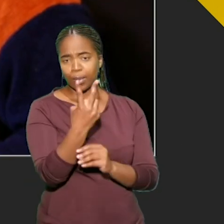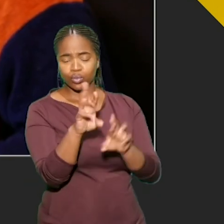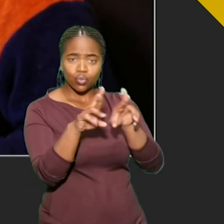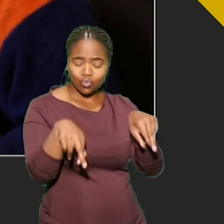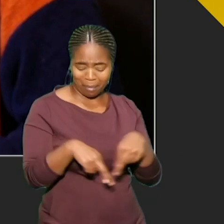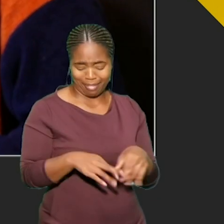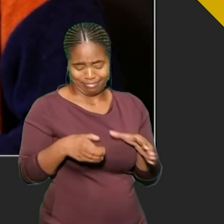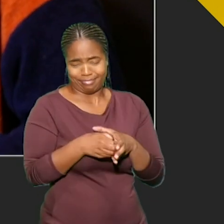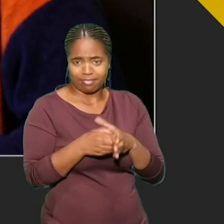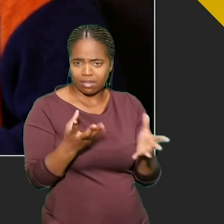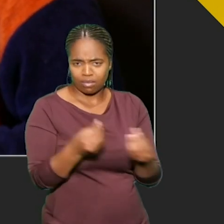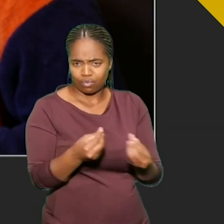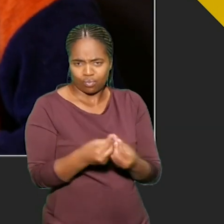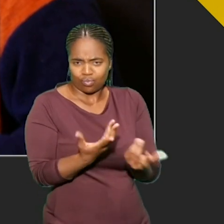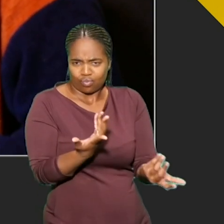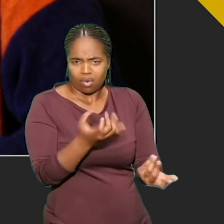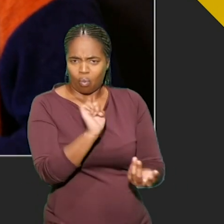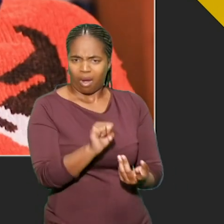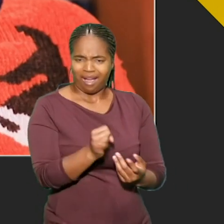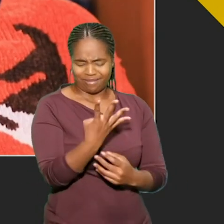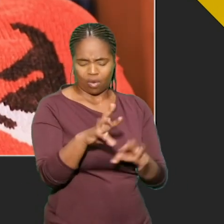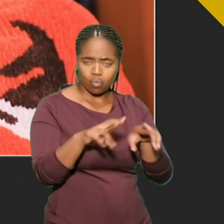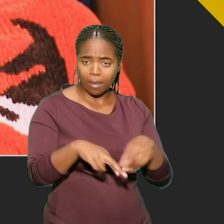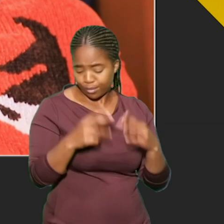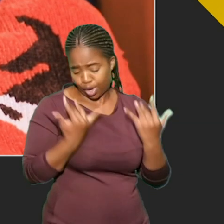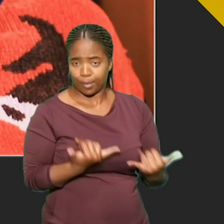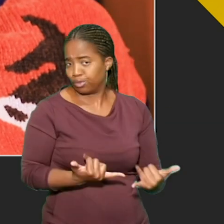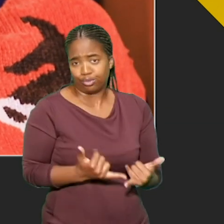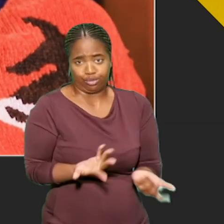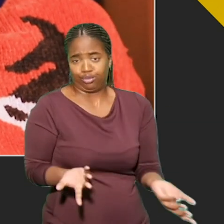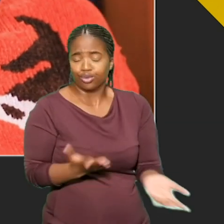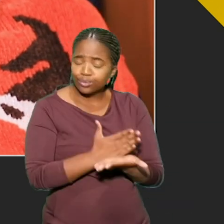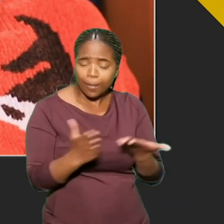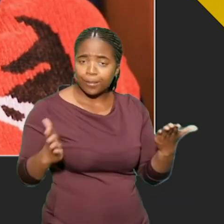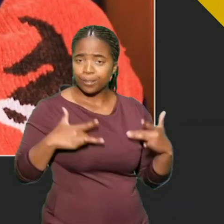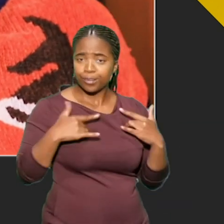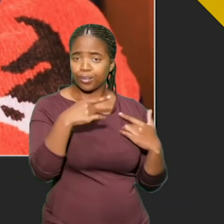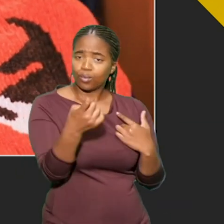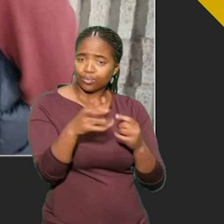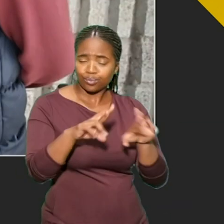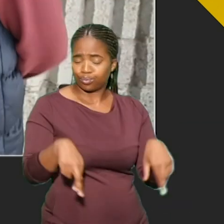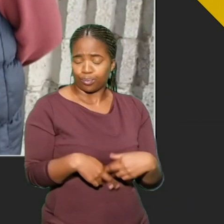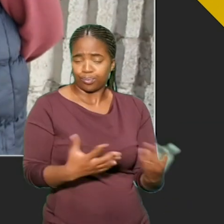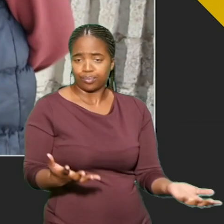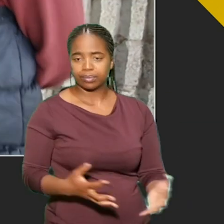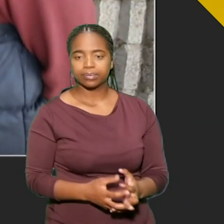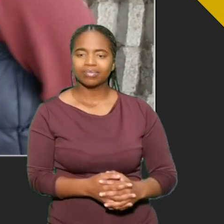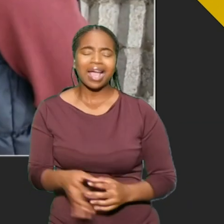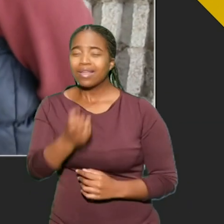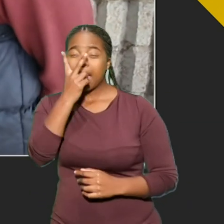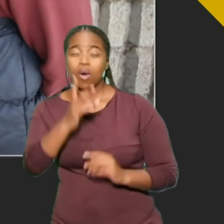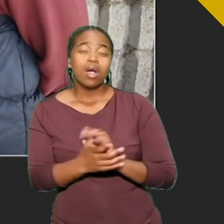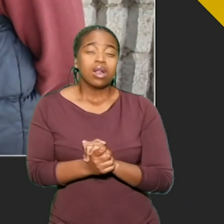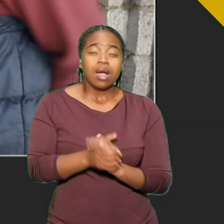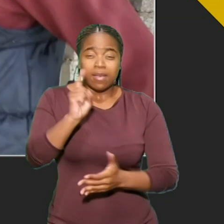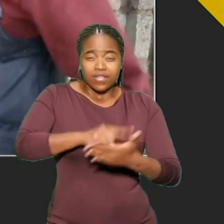bancane nabo laba babakhe ukuthi bebakhela uforum namanje nje abanye basahlala kubona labo othuroom abavuzayo Tsepo bo lapho emavotini ke